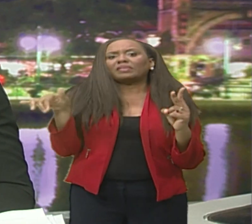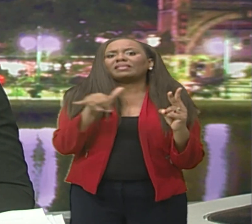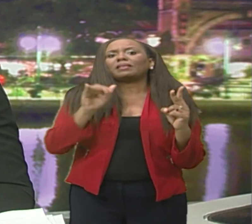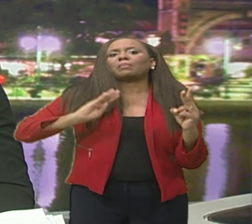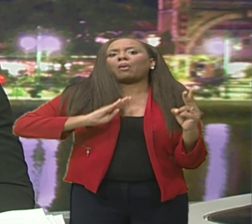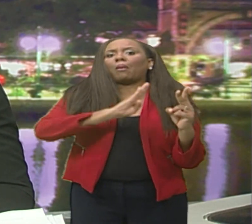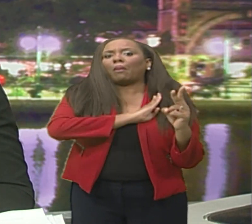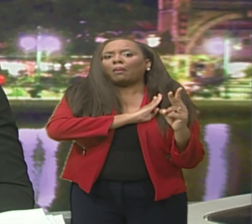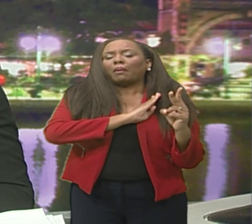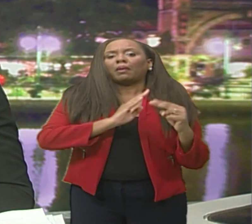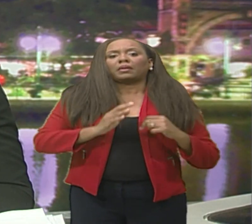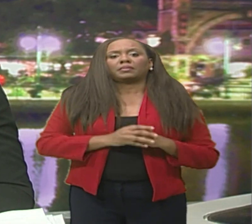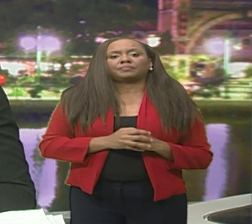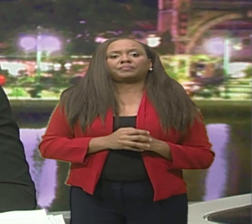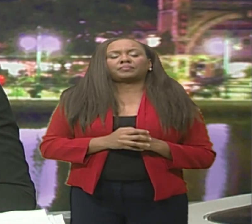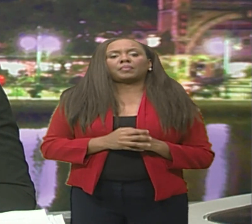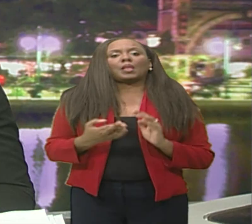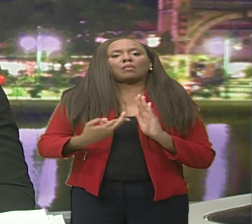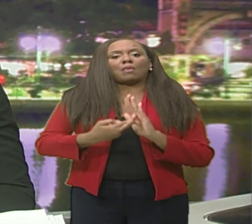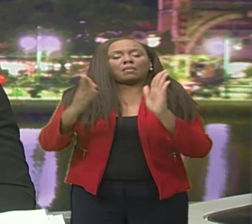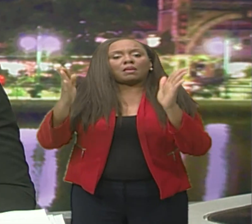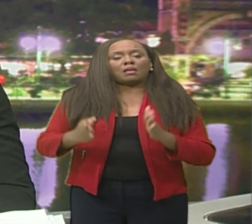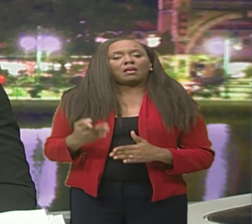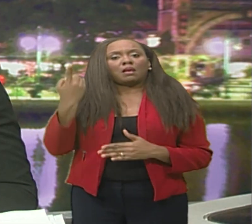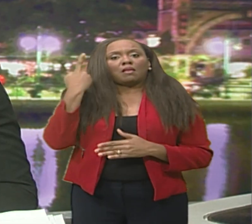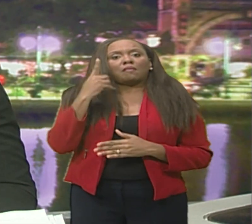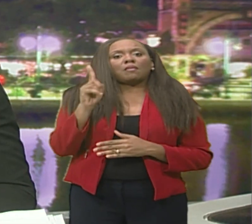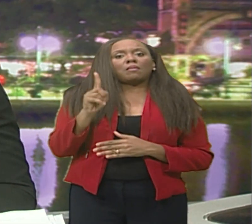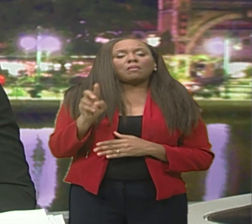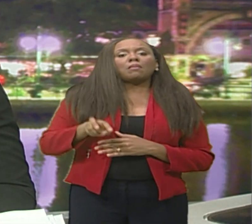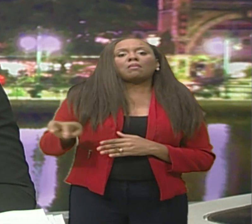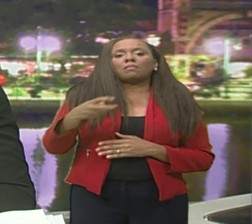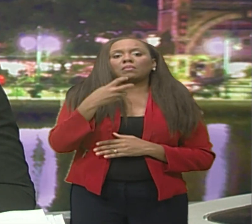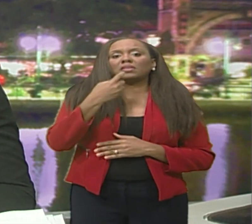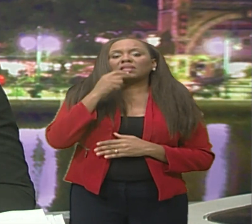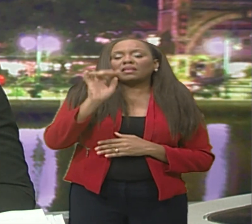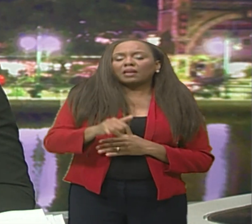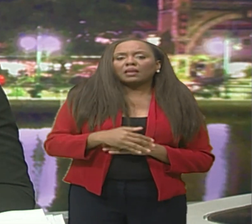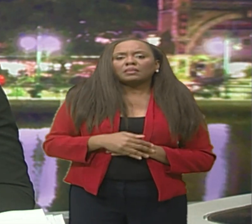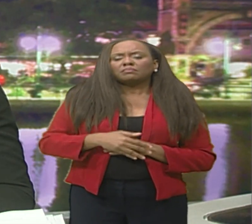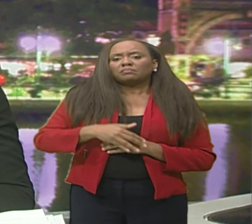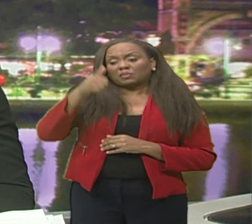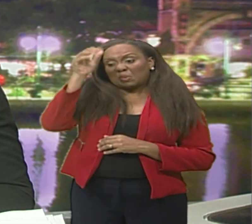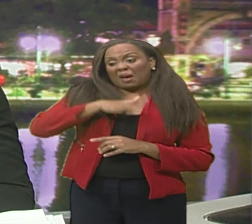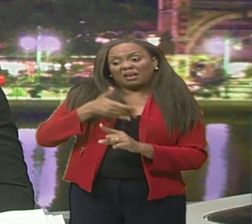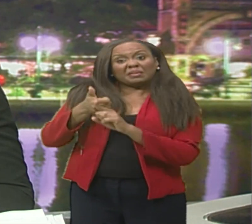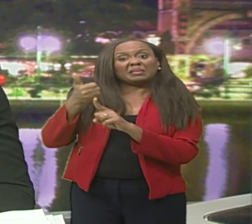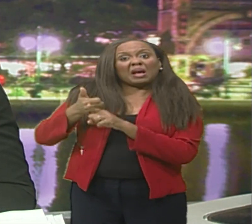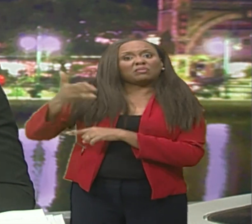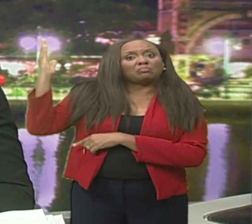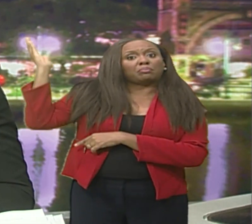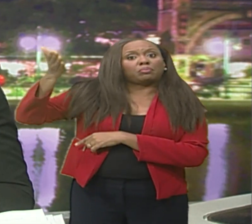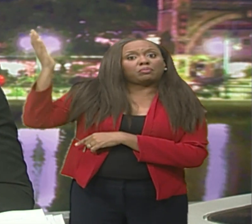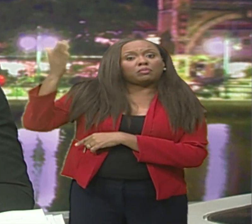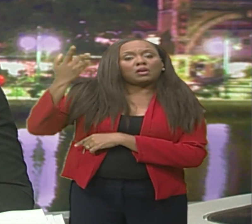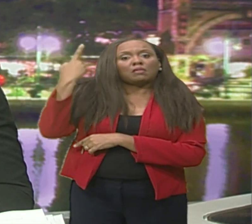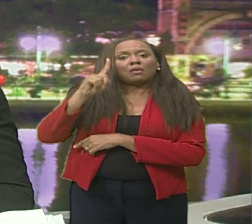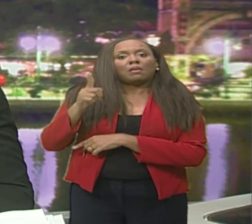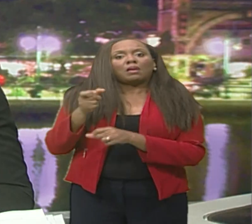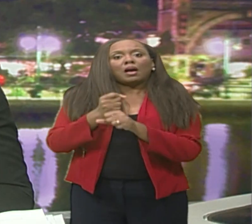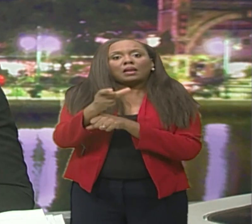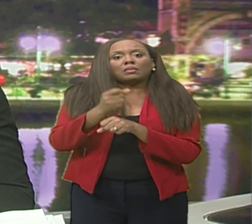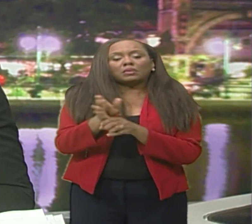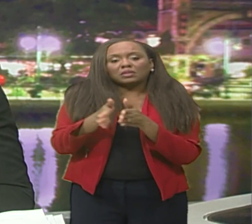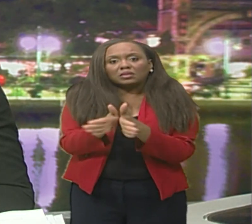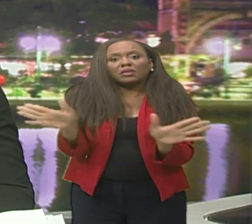Acting Minister of Tourism and International Transport, Colin Jordan. He was speaking on the sidelines of the annual general meeting of the Intimate Hotels